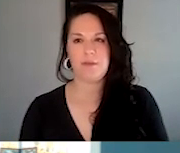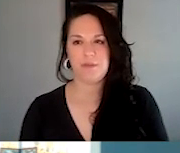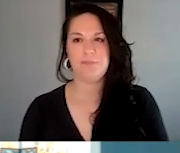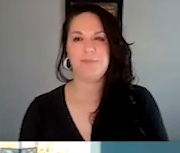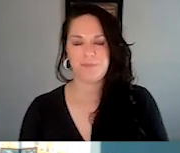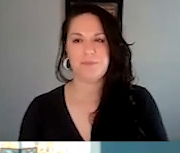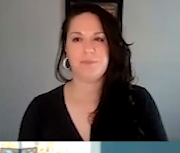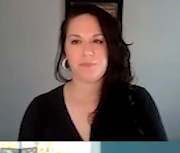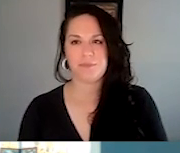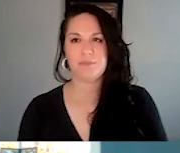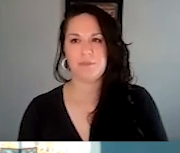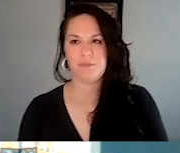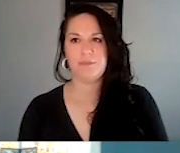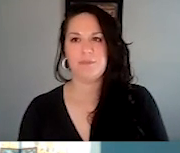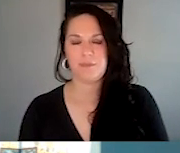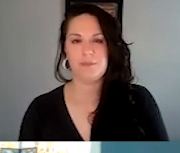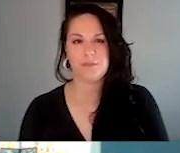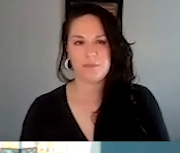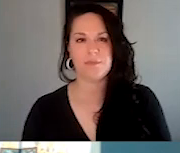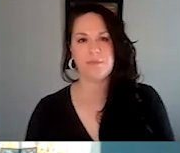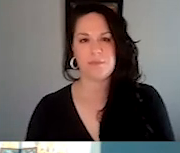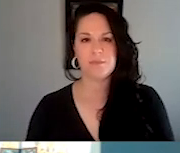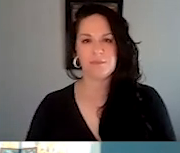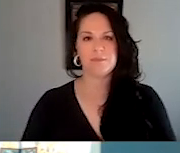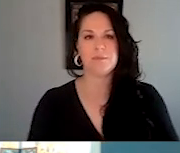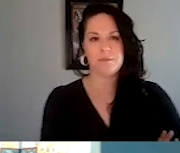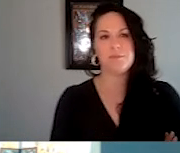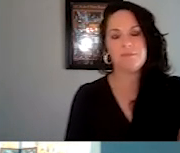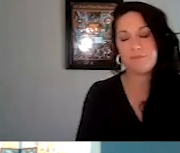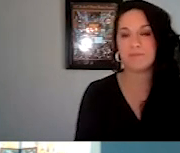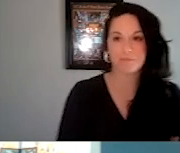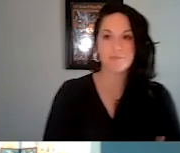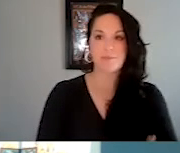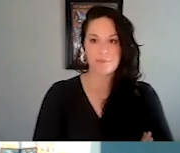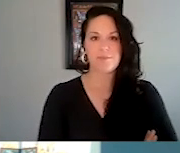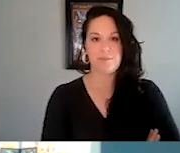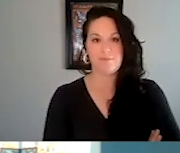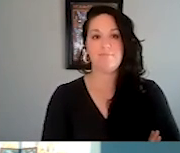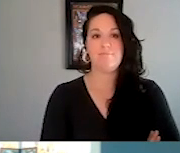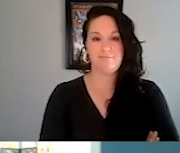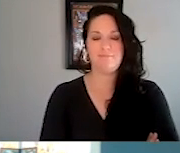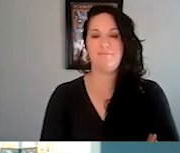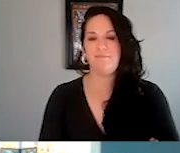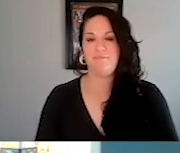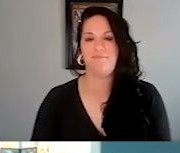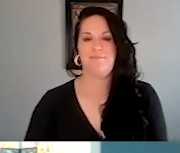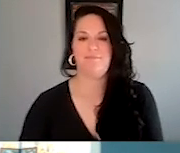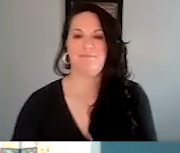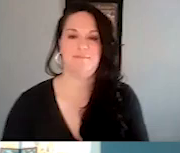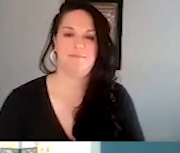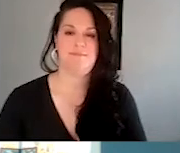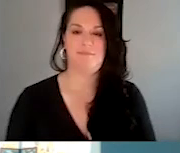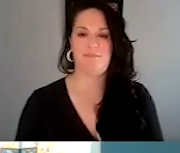slides, okay? They start by buying these products from the gas stations and